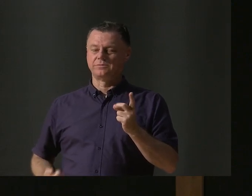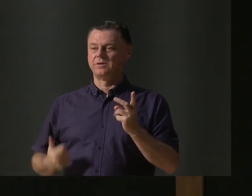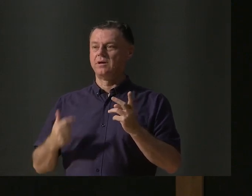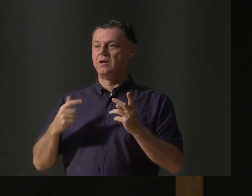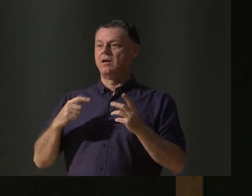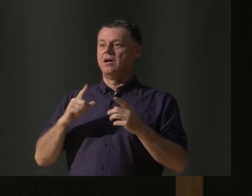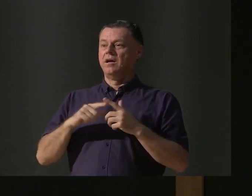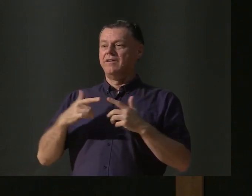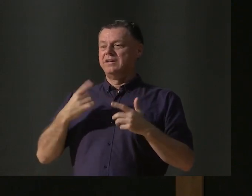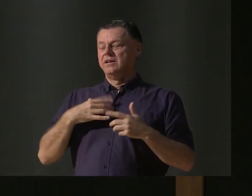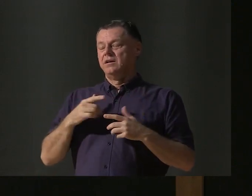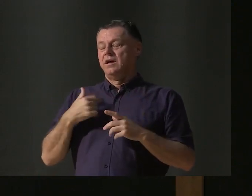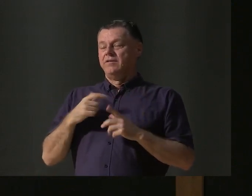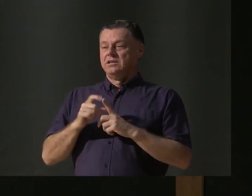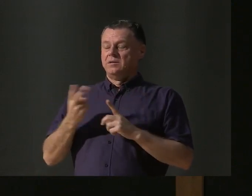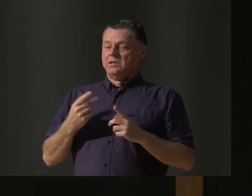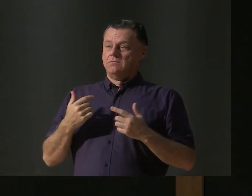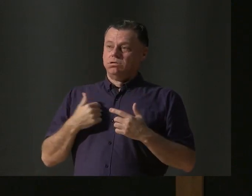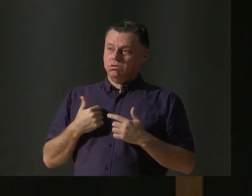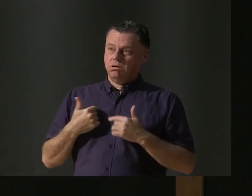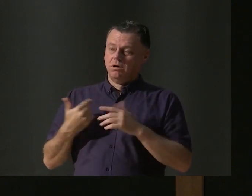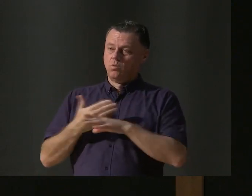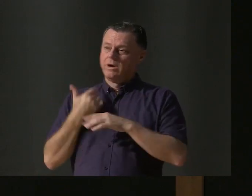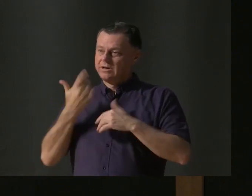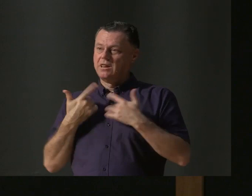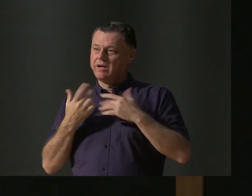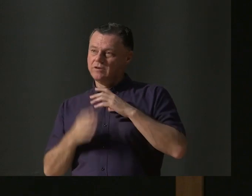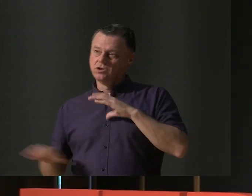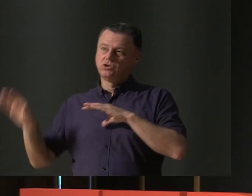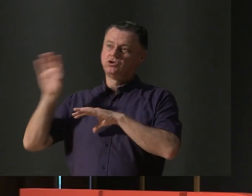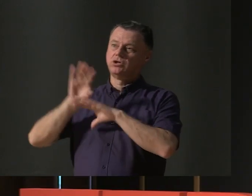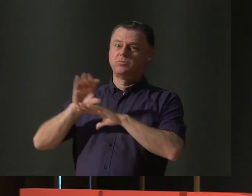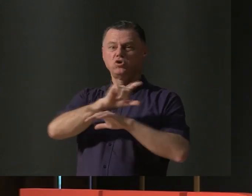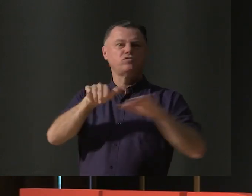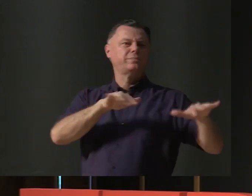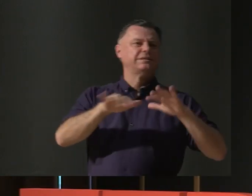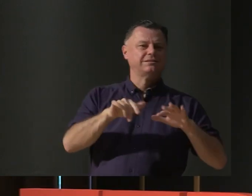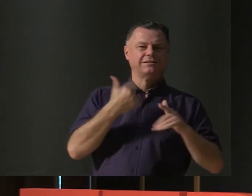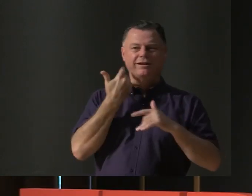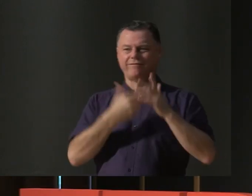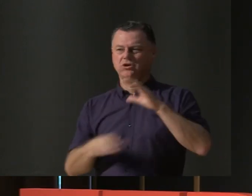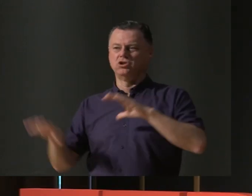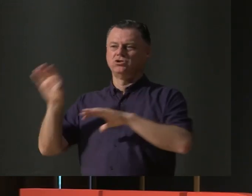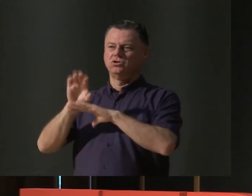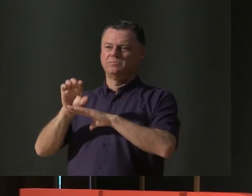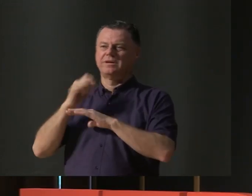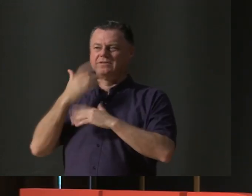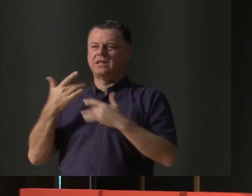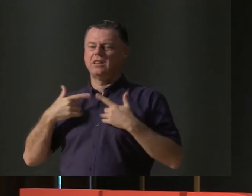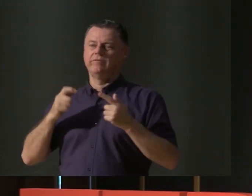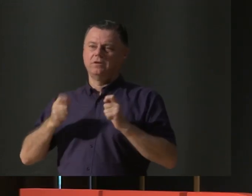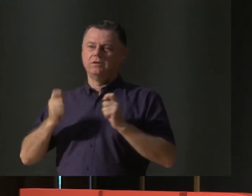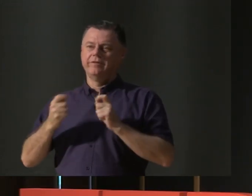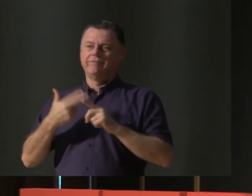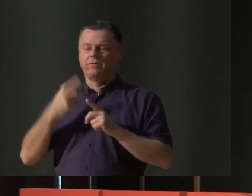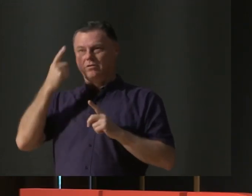mental fatigue, anxiety, or depression? So now you see, the way that you and I talk